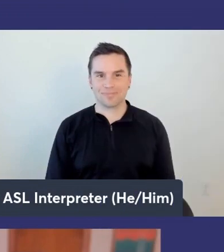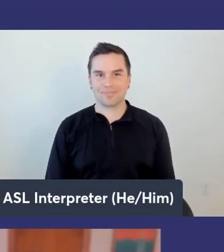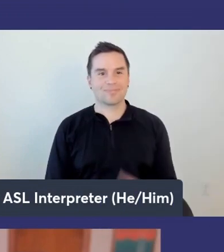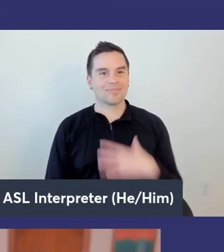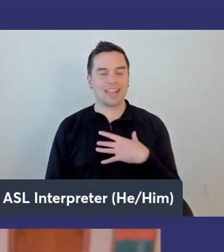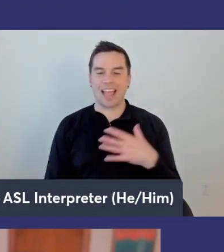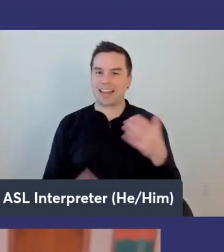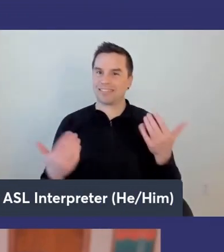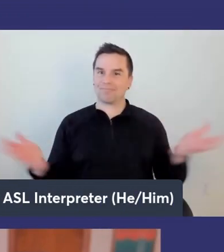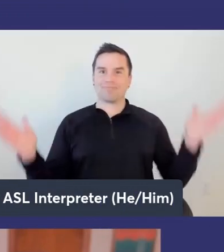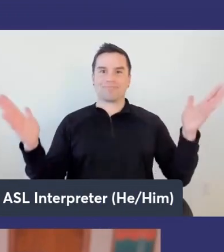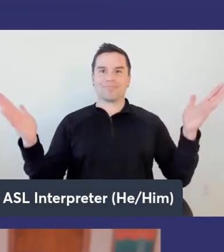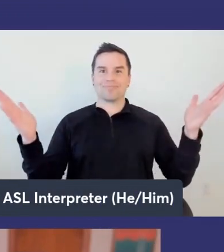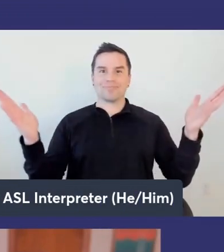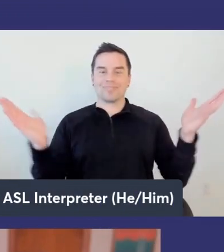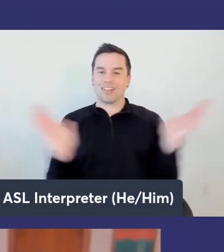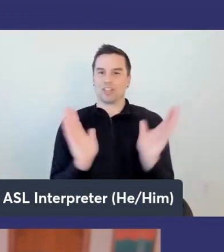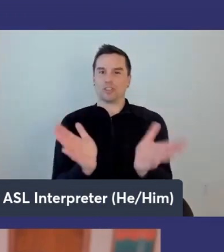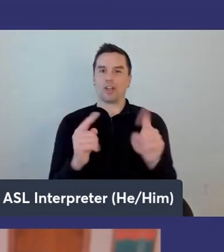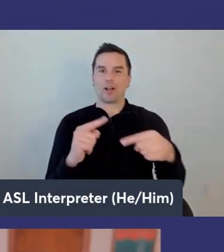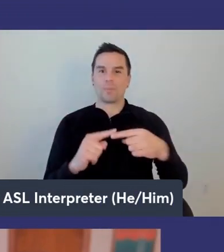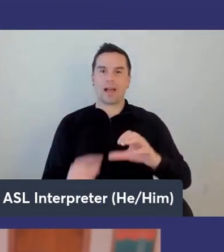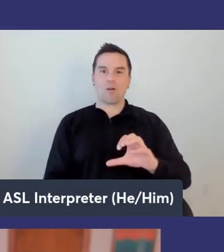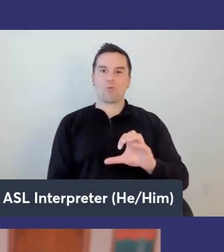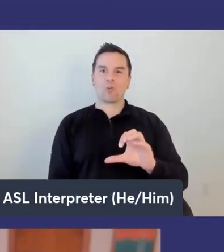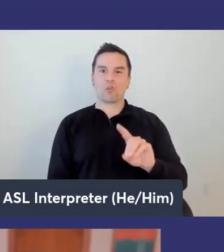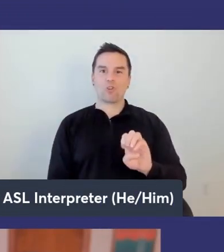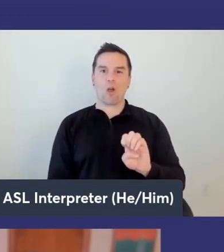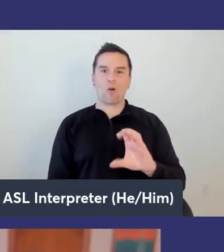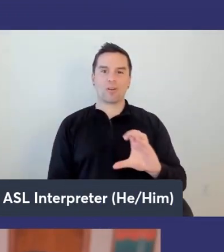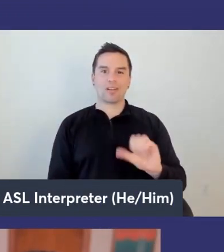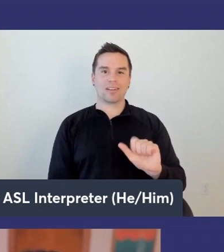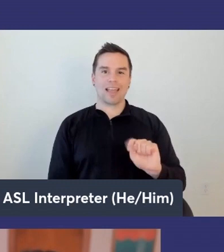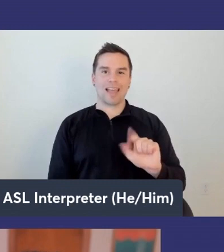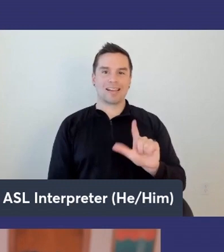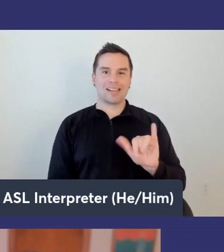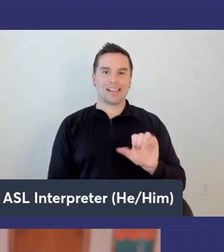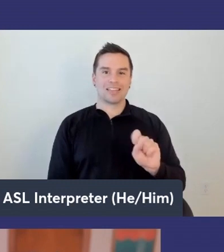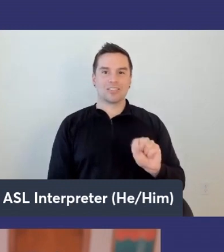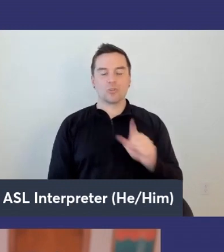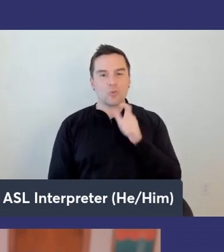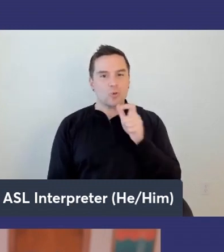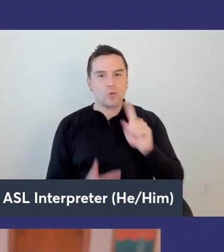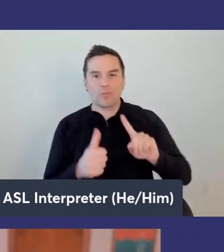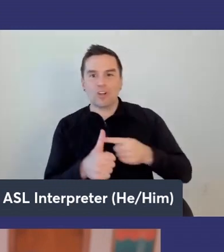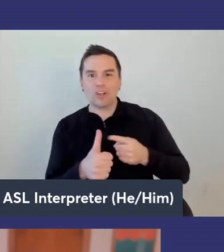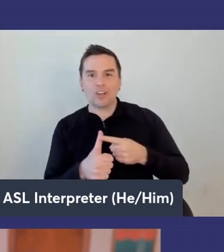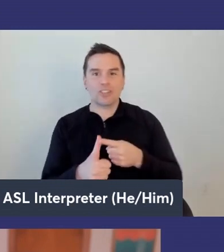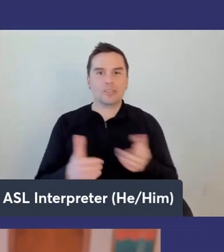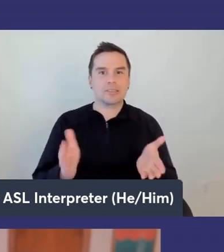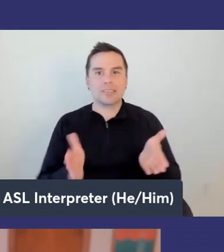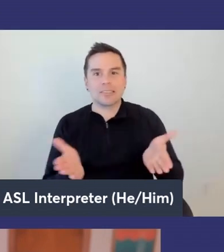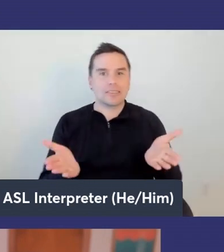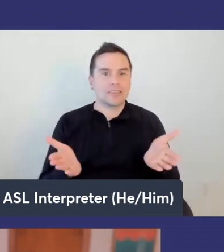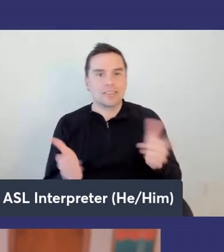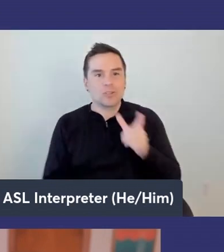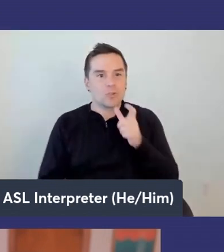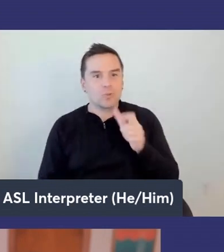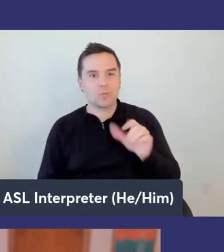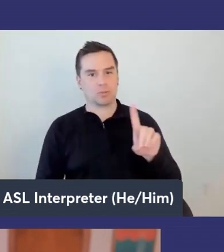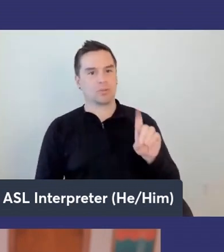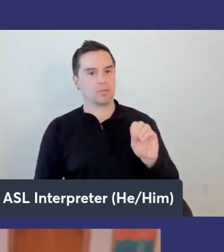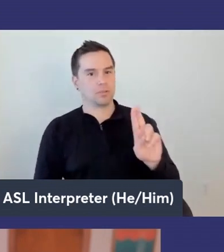that. Here we are to talk CodeCatalyst. Hey. Who shall we start with? Let's see. Show of hands. This is all Doug.